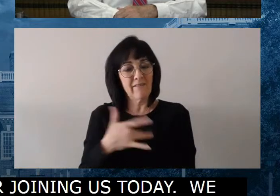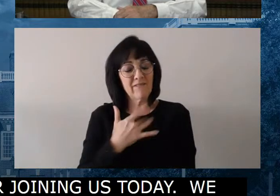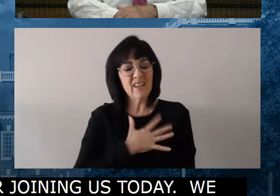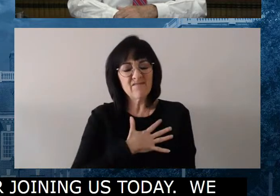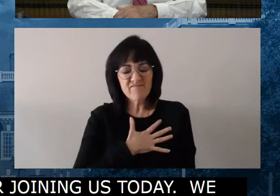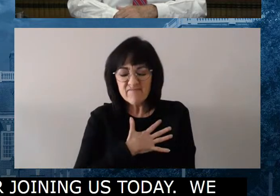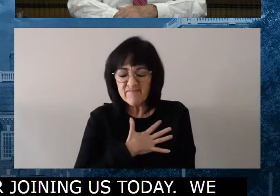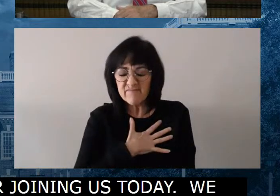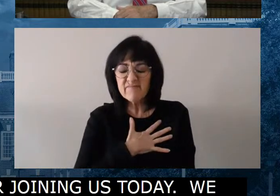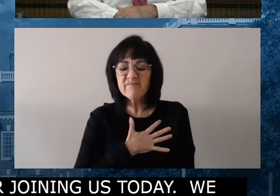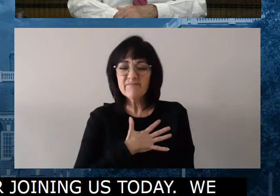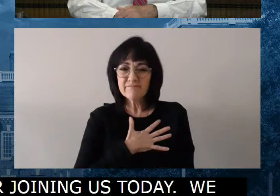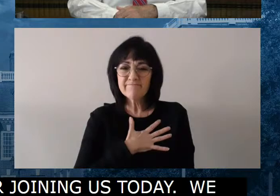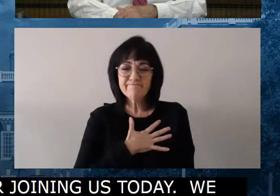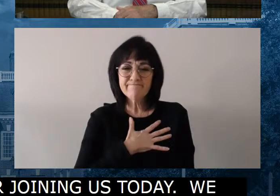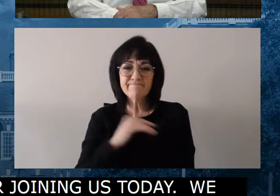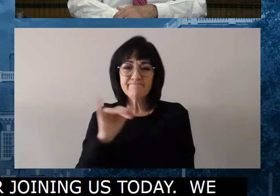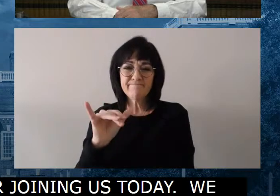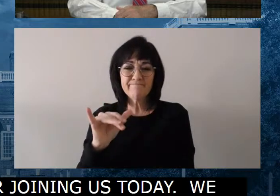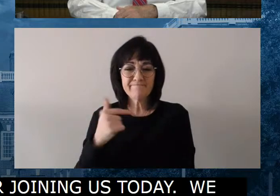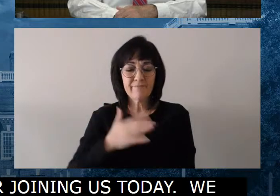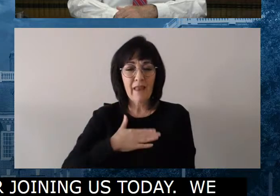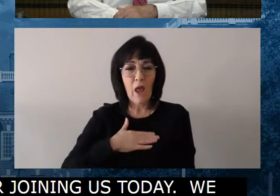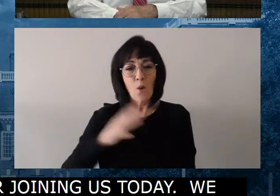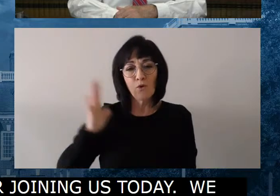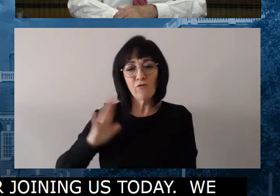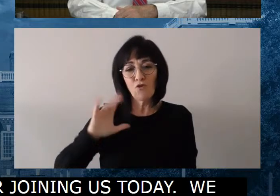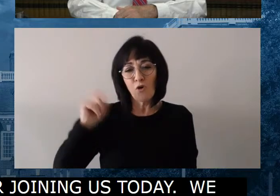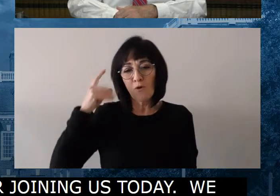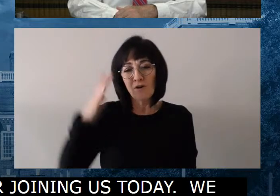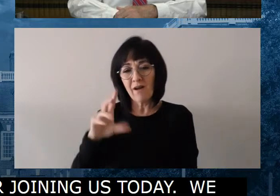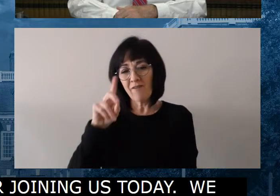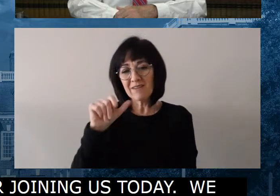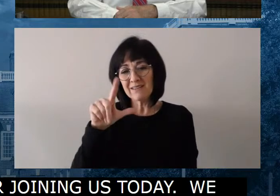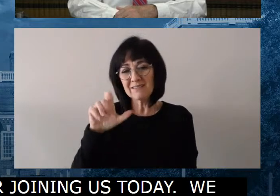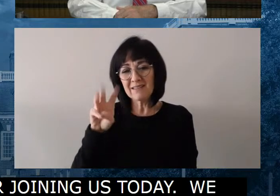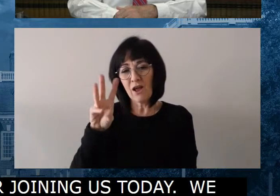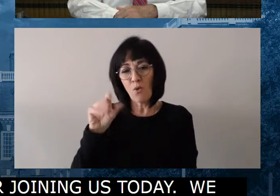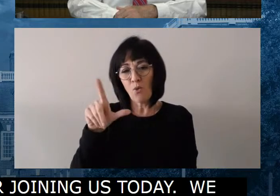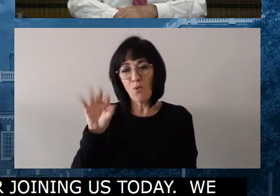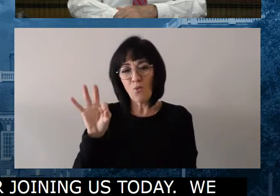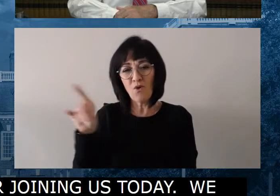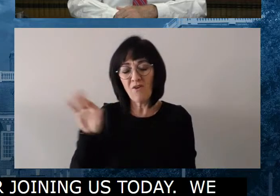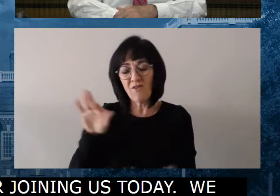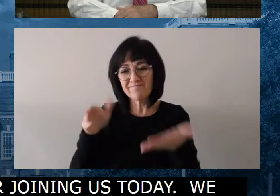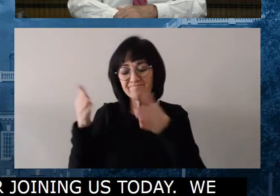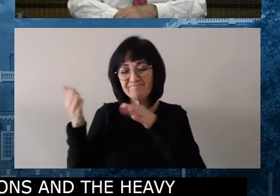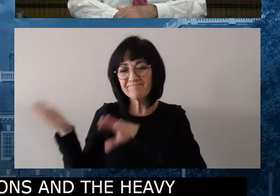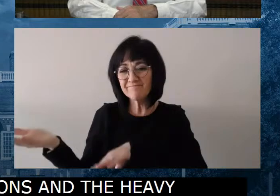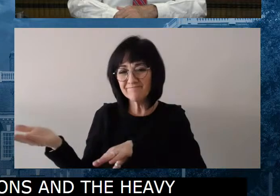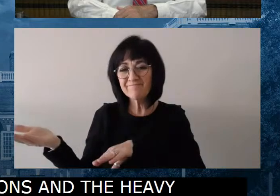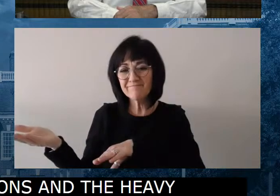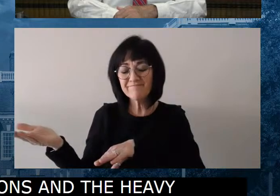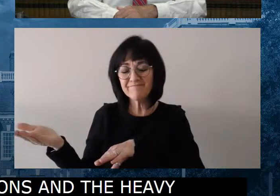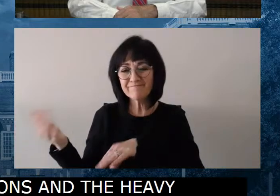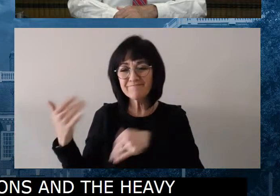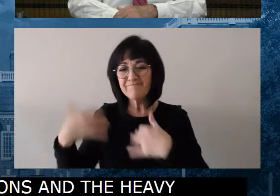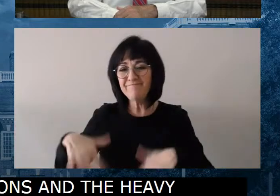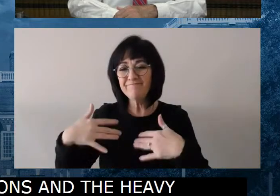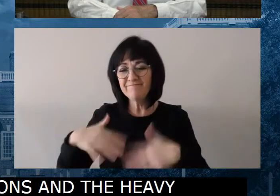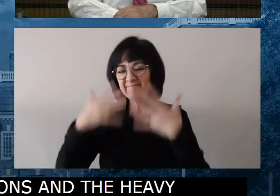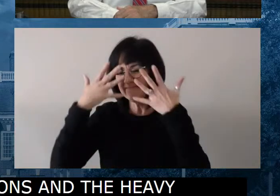the loss of former Governor Dale Wolf, a wonderful Delawarean who really adopted the first state